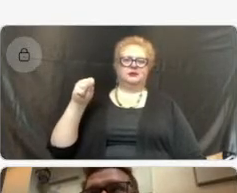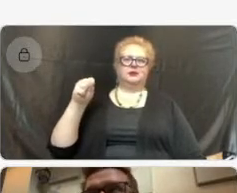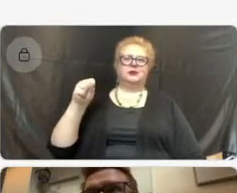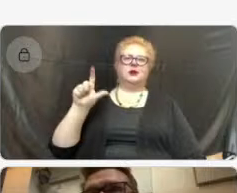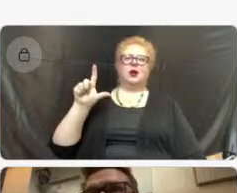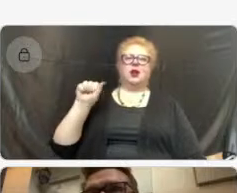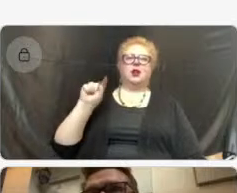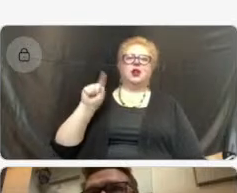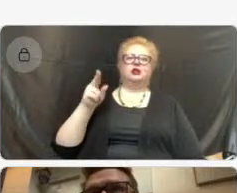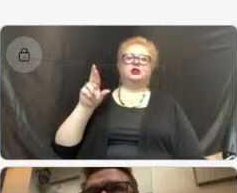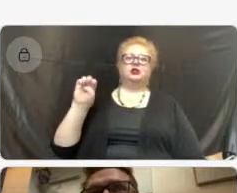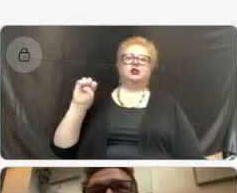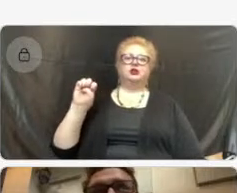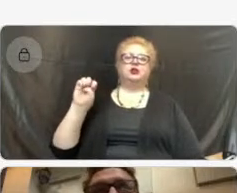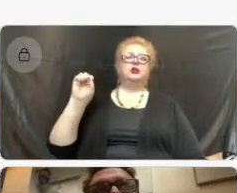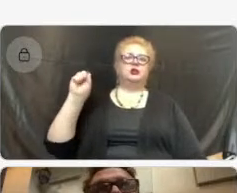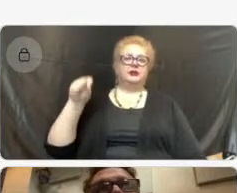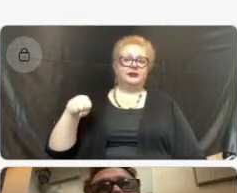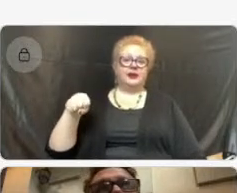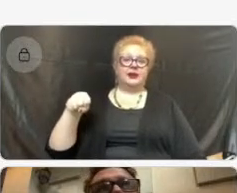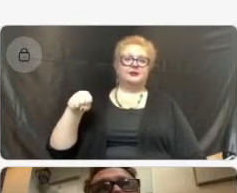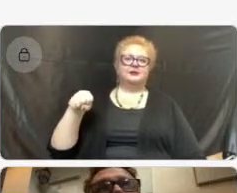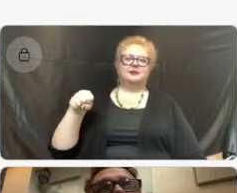Latour, Yes.